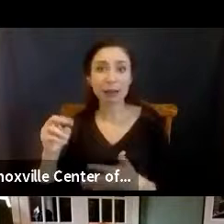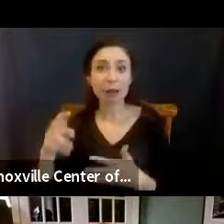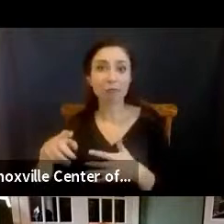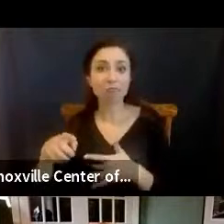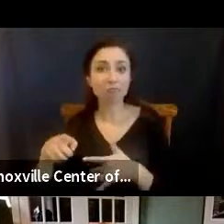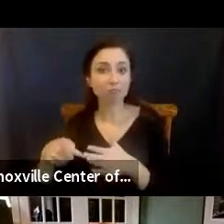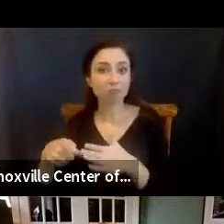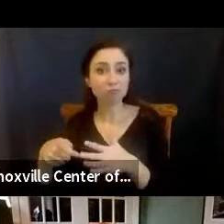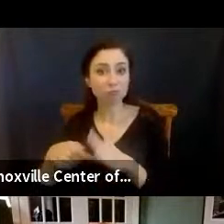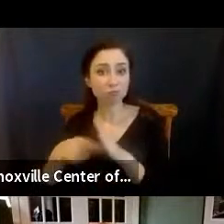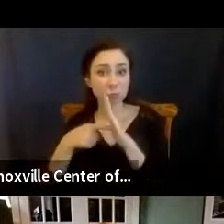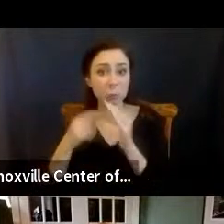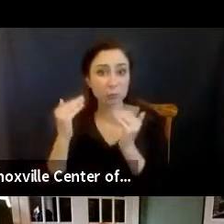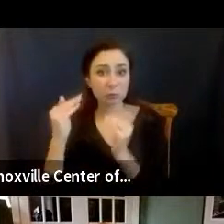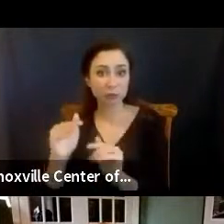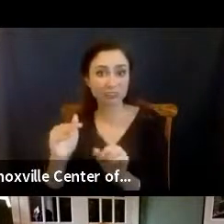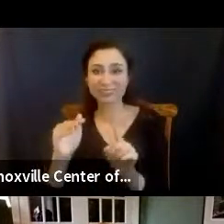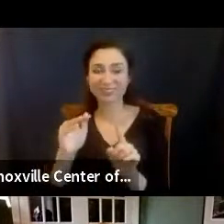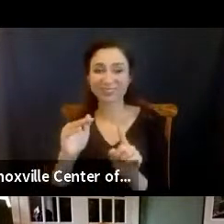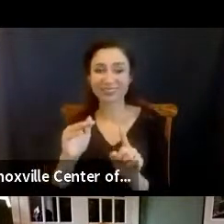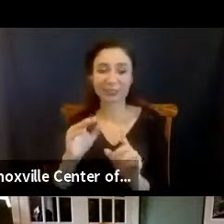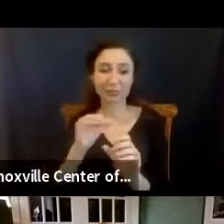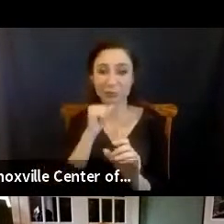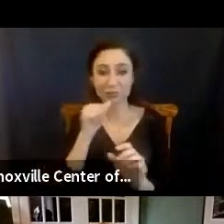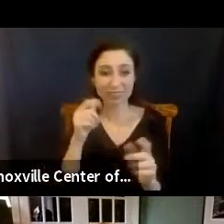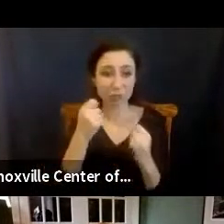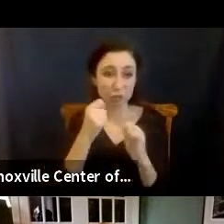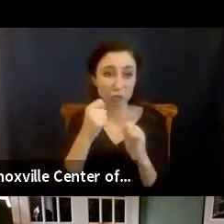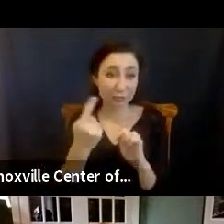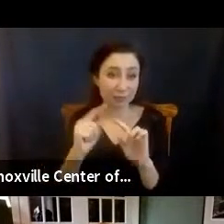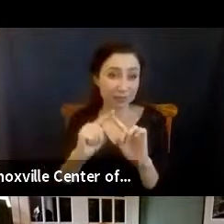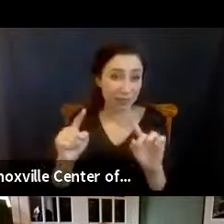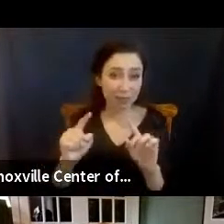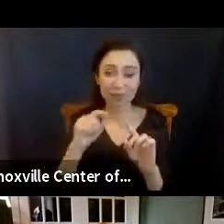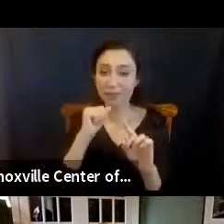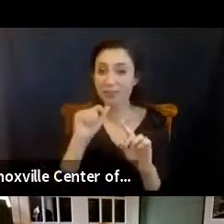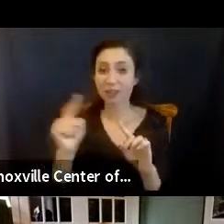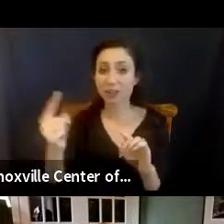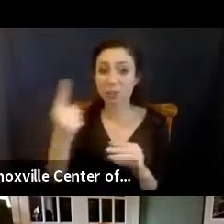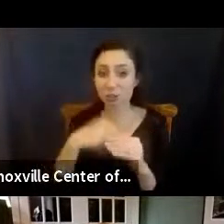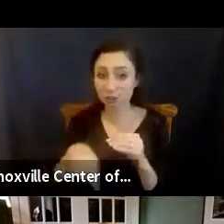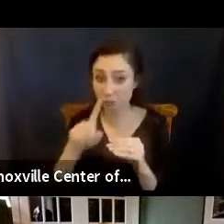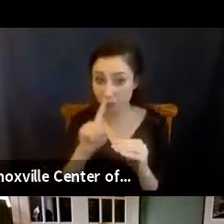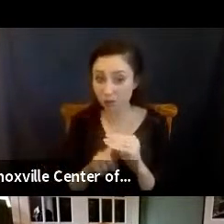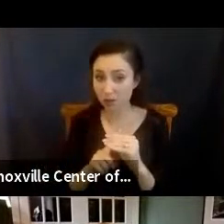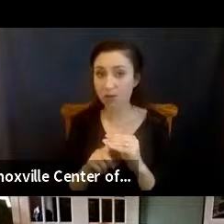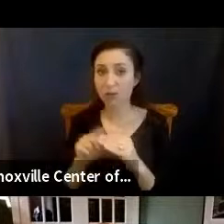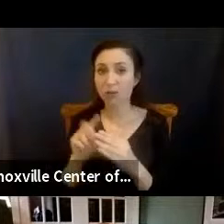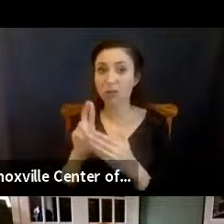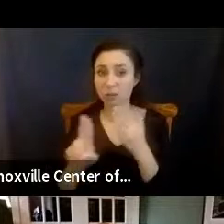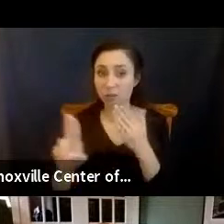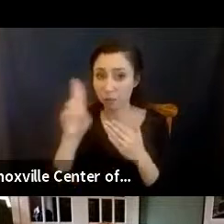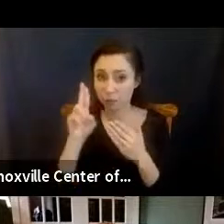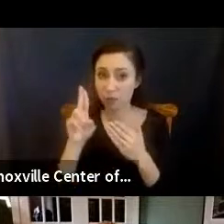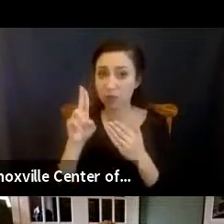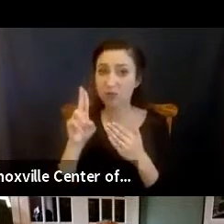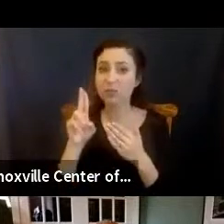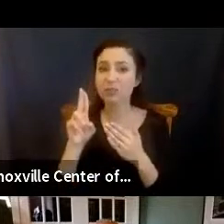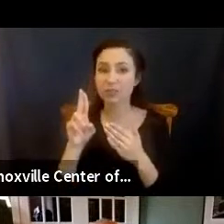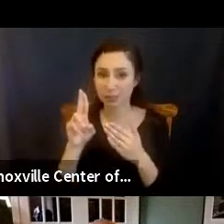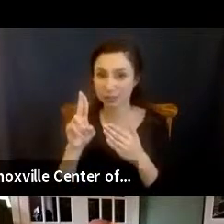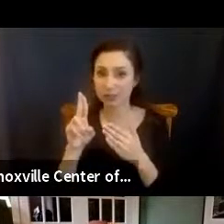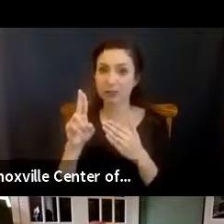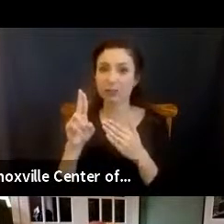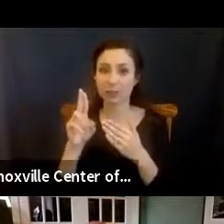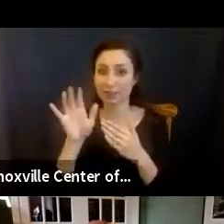helped. And it's not, I guess my point in that is it's not just about the university and lecture and all